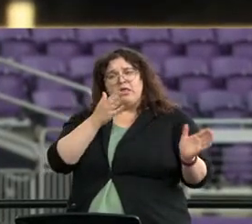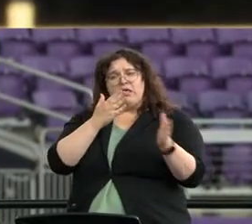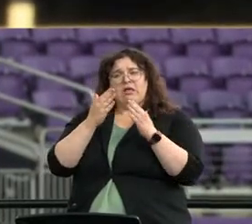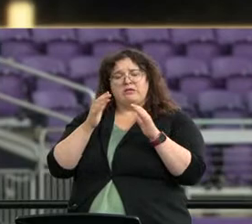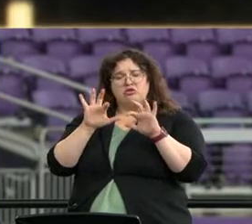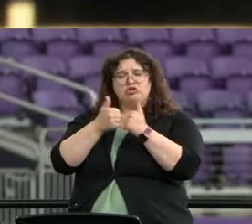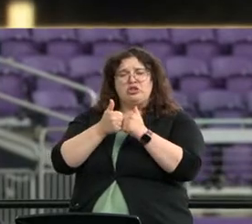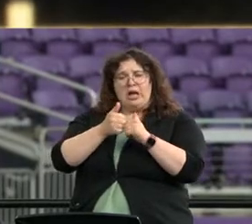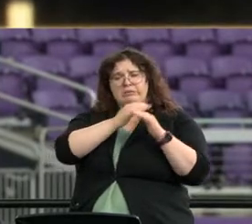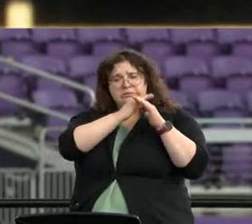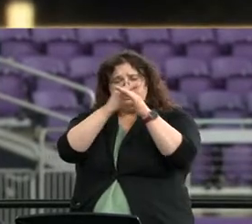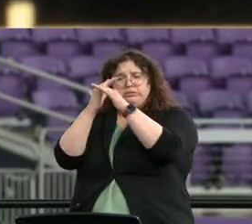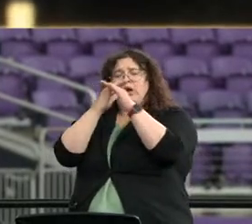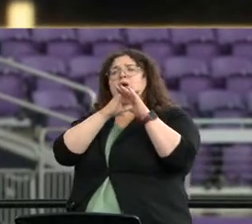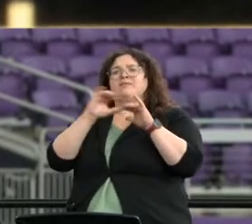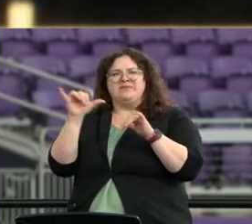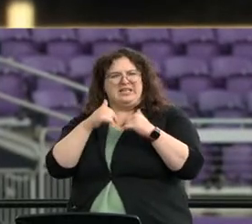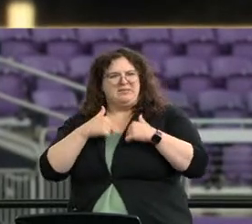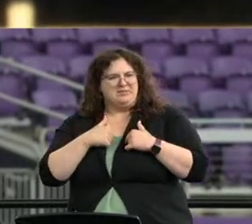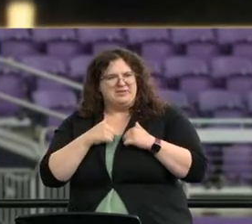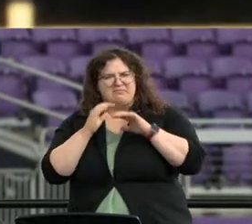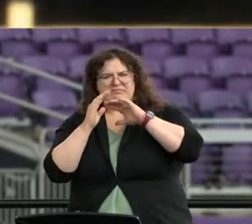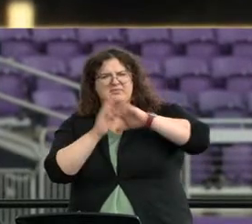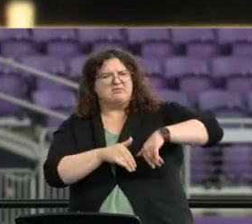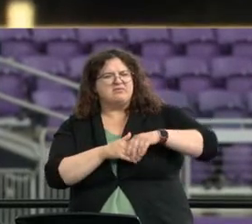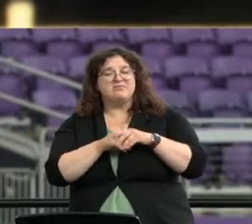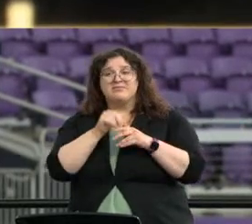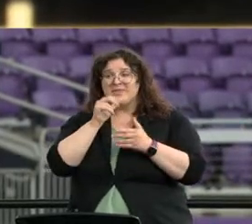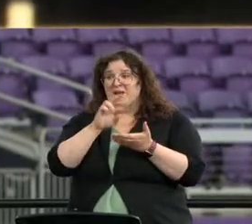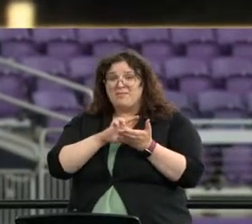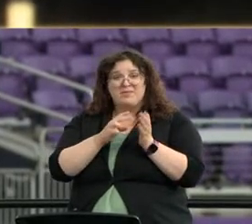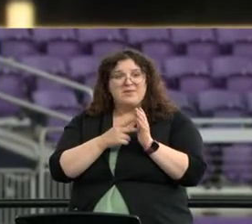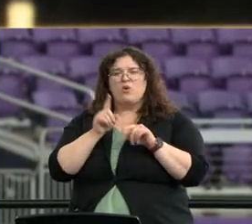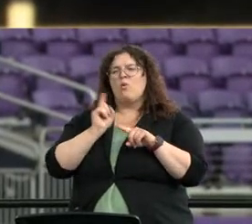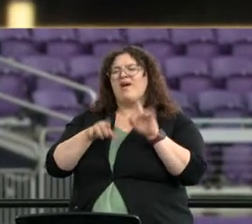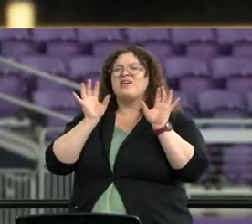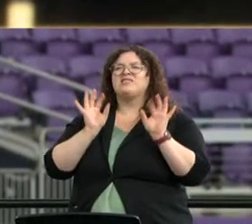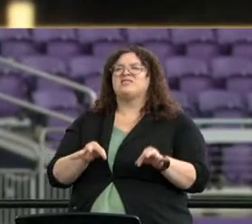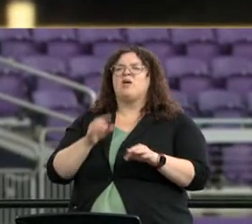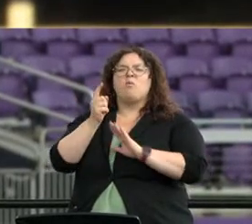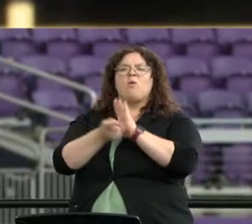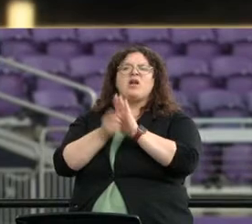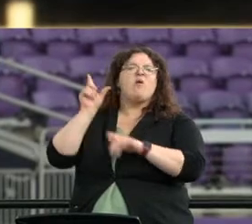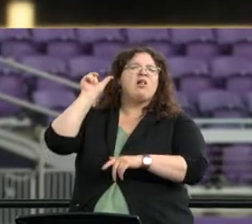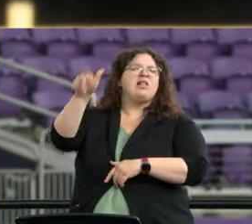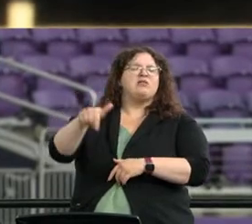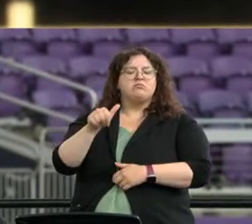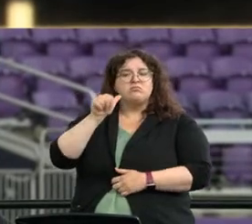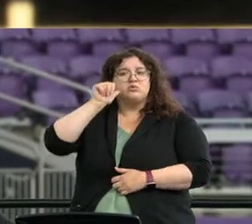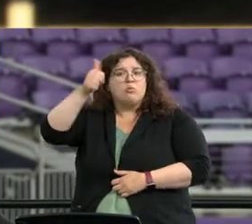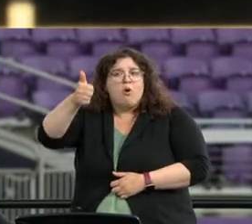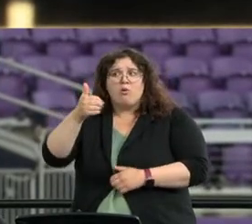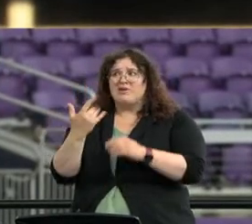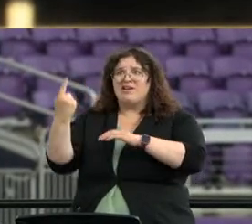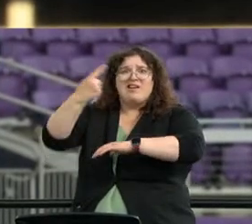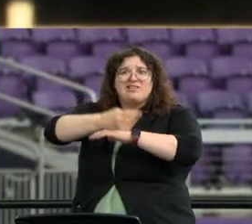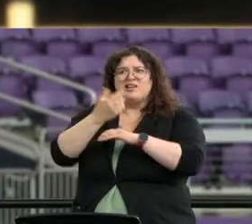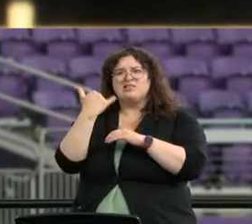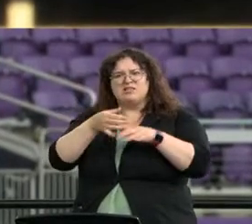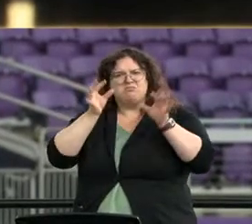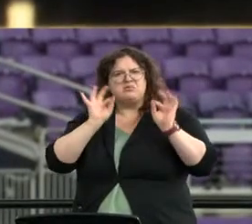as it certainly has for me, but that does not mean the choice is not still on the table for you an hour from now, tomorrow, or the next